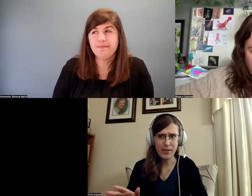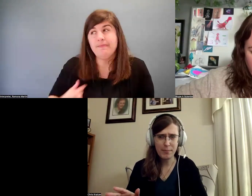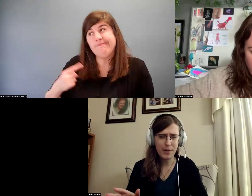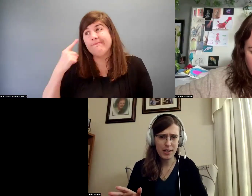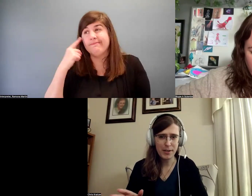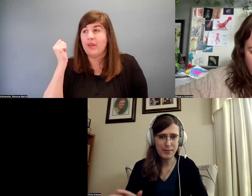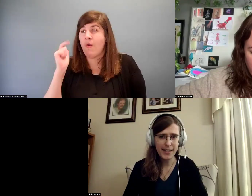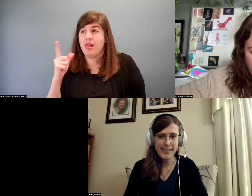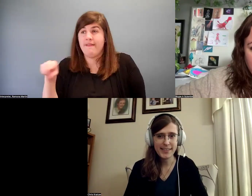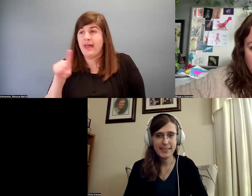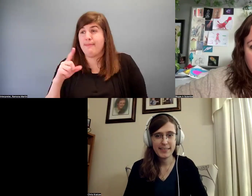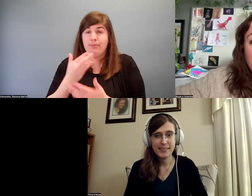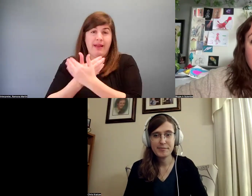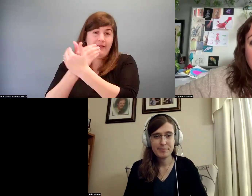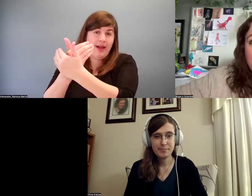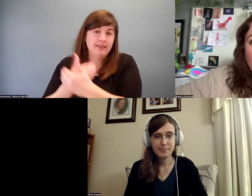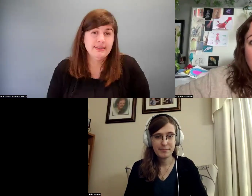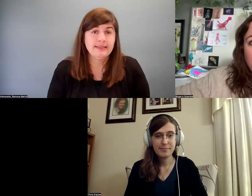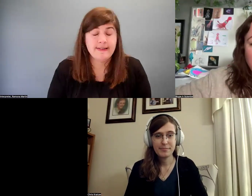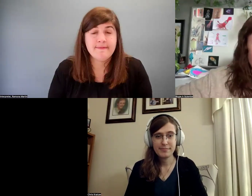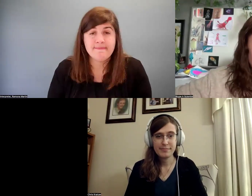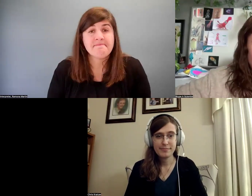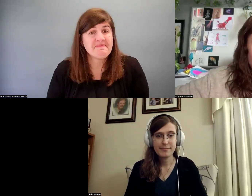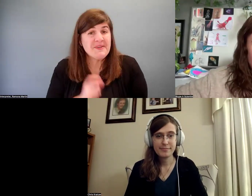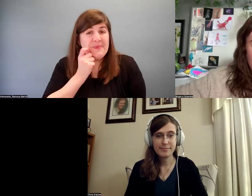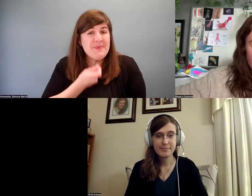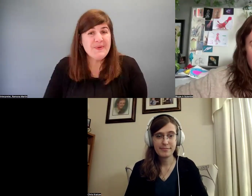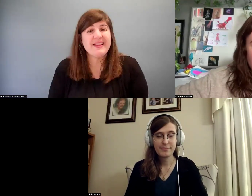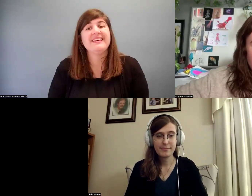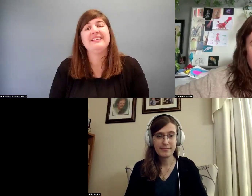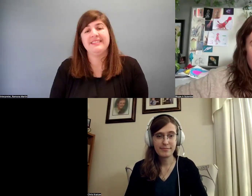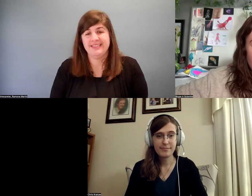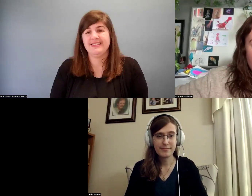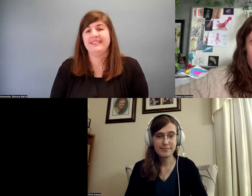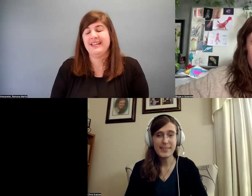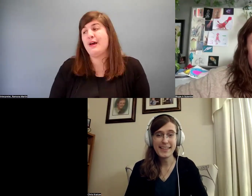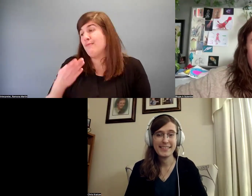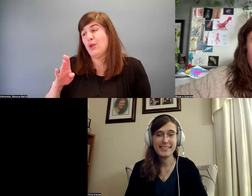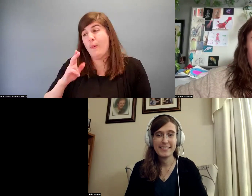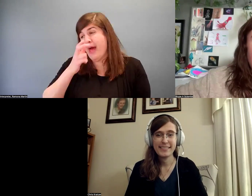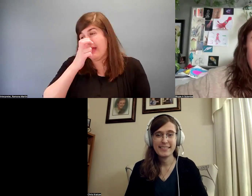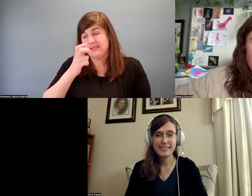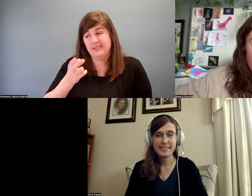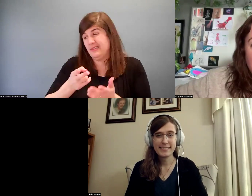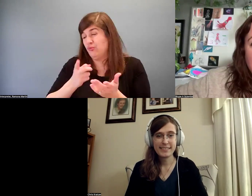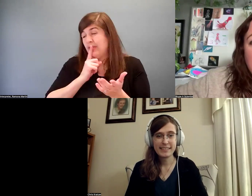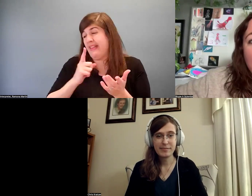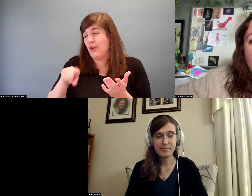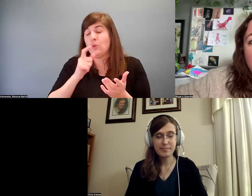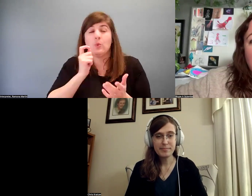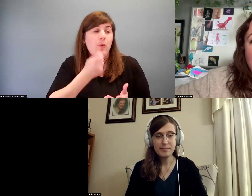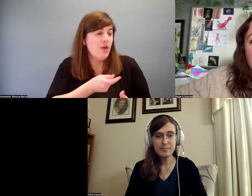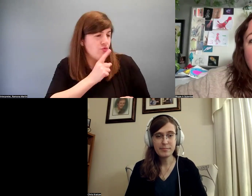all of them are butterflies. Cool. Yeah, blue bugs are so cool. Yeah. Right, we got a really interesting